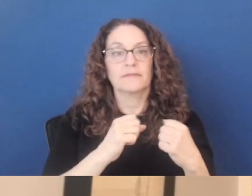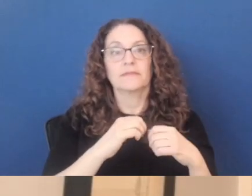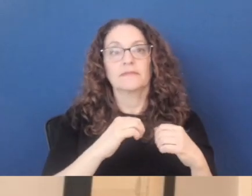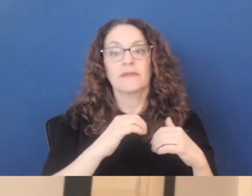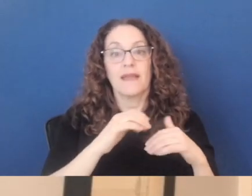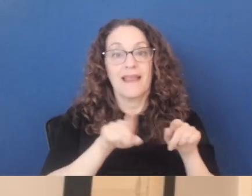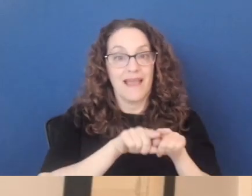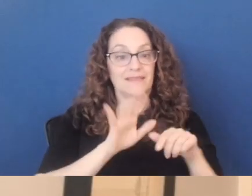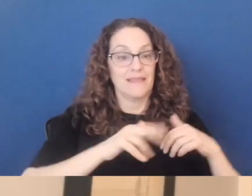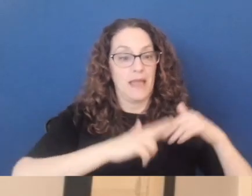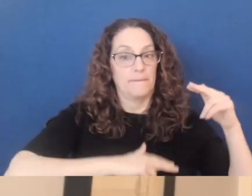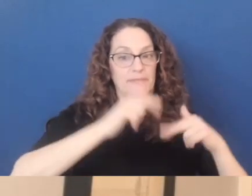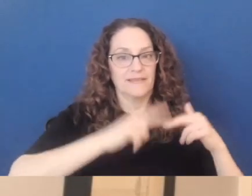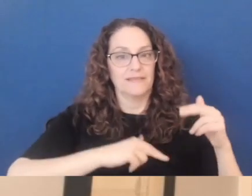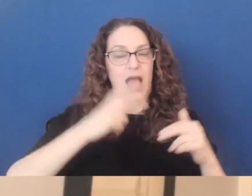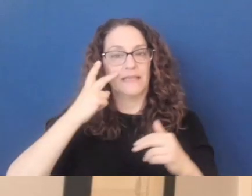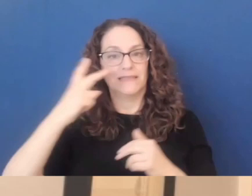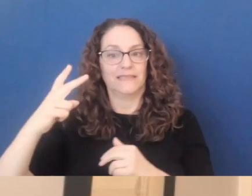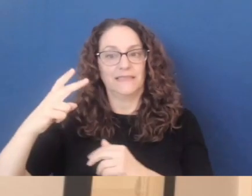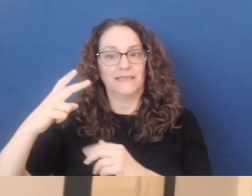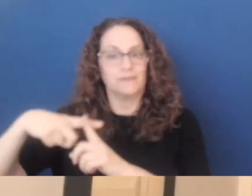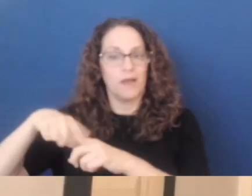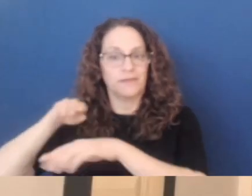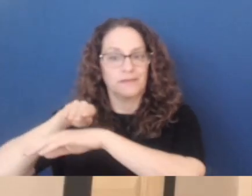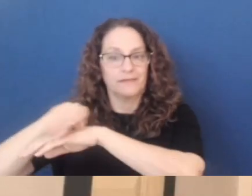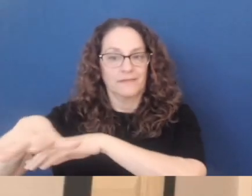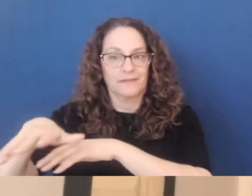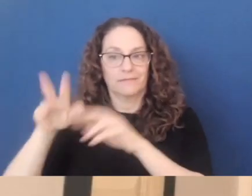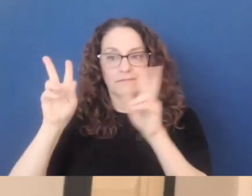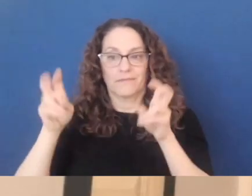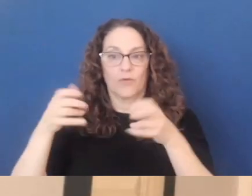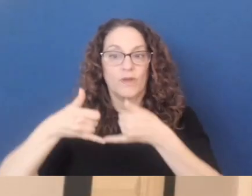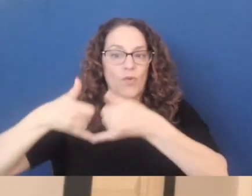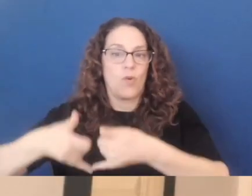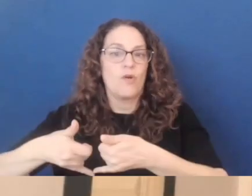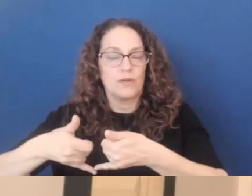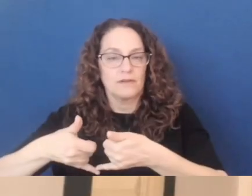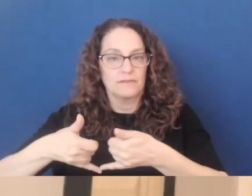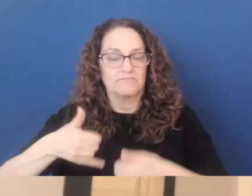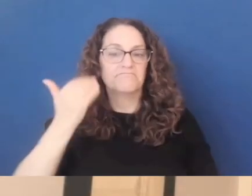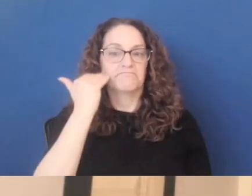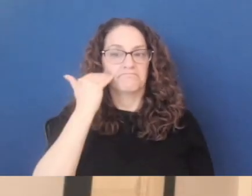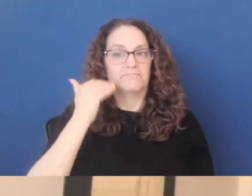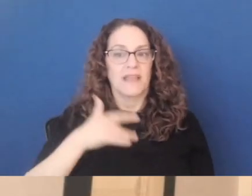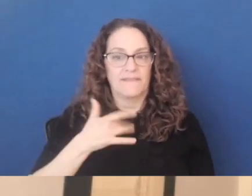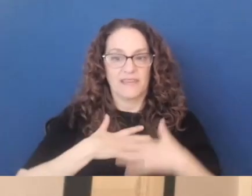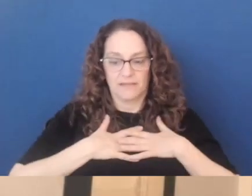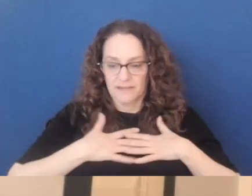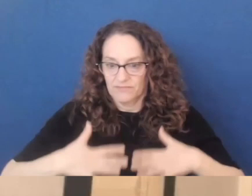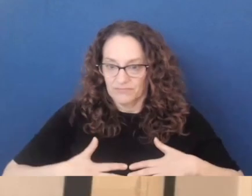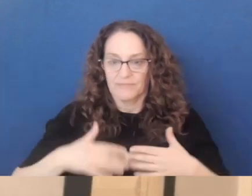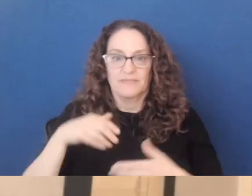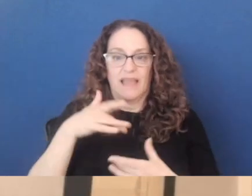becomes more visceral and knowable, that in and of itself